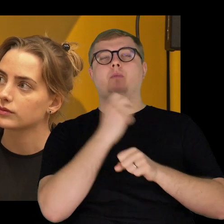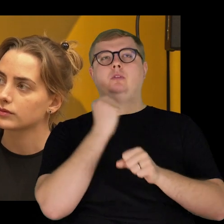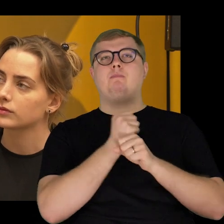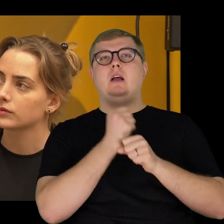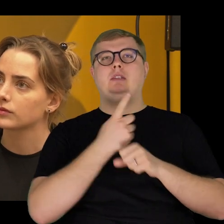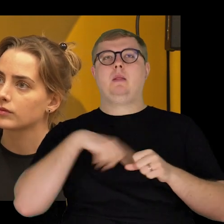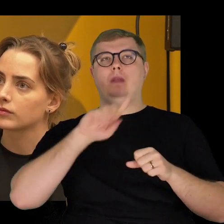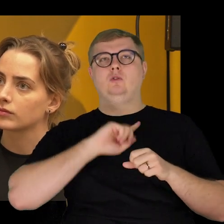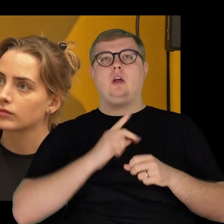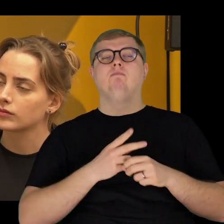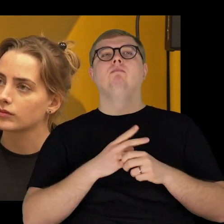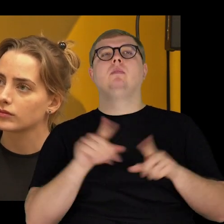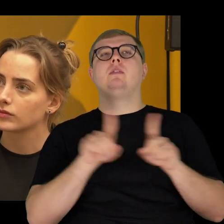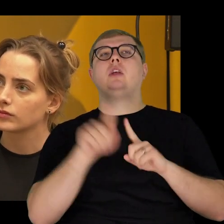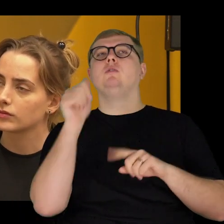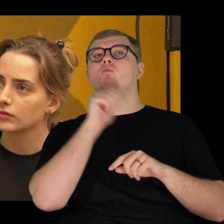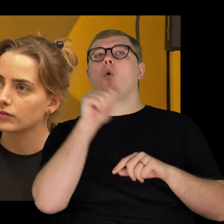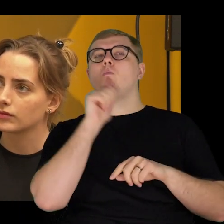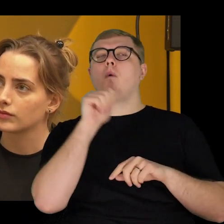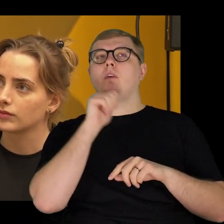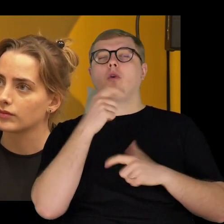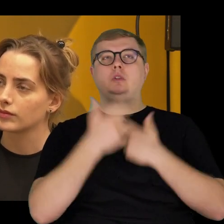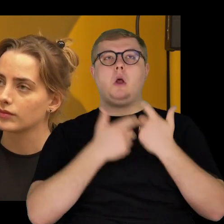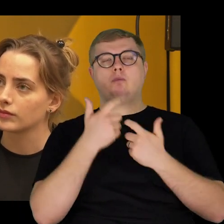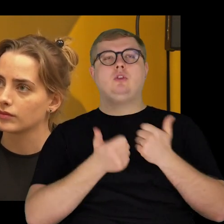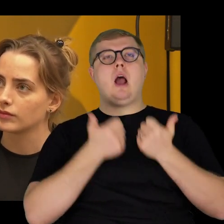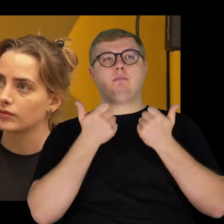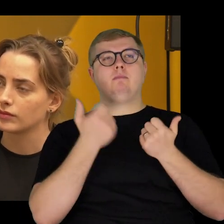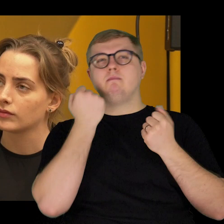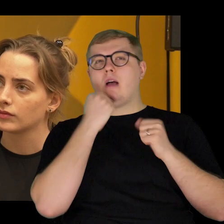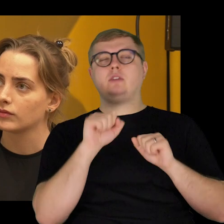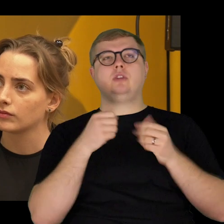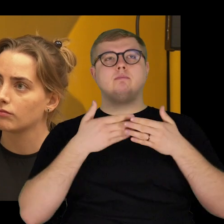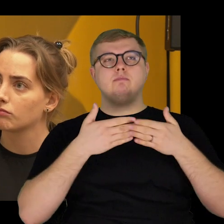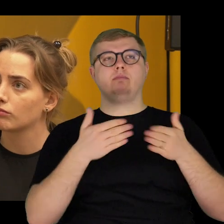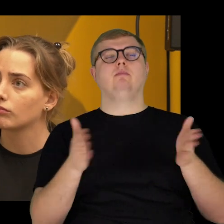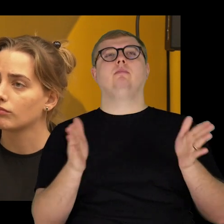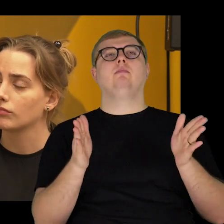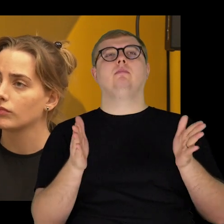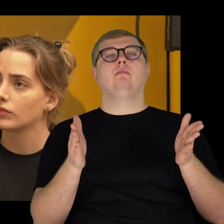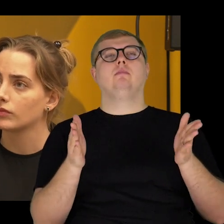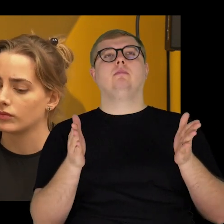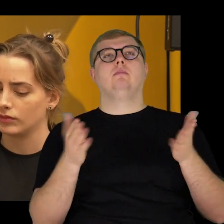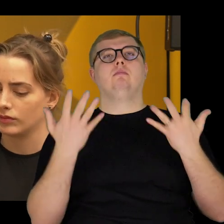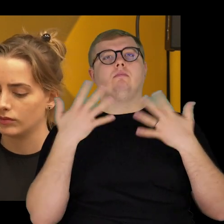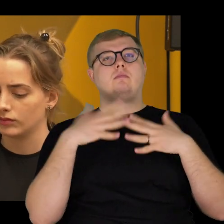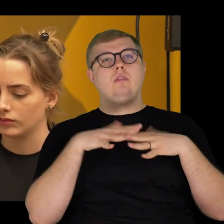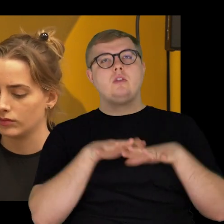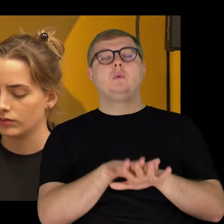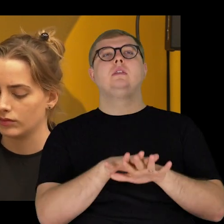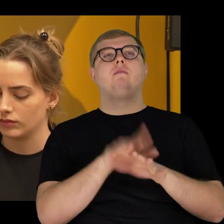and try to make it a bit more somehow accessible. If we succeed,